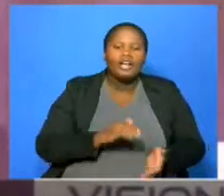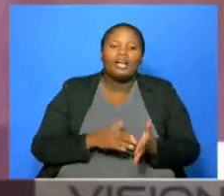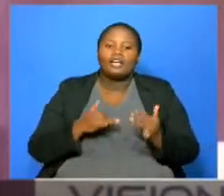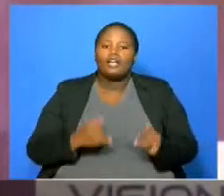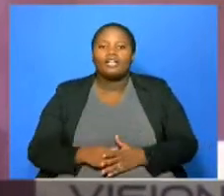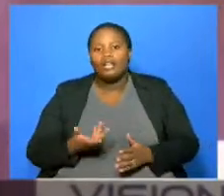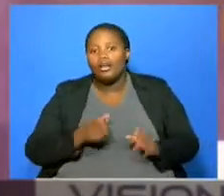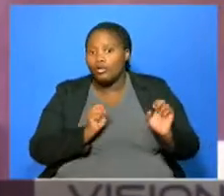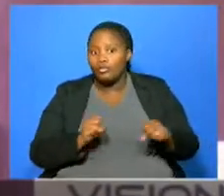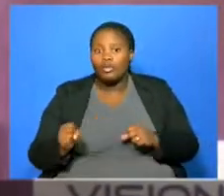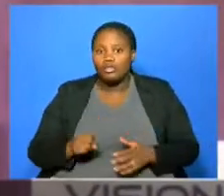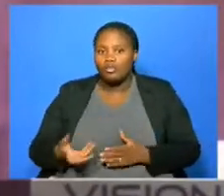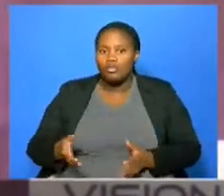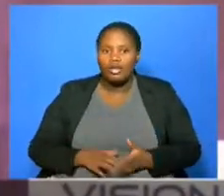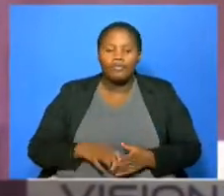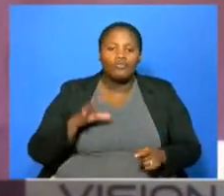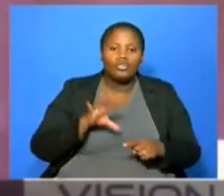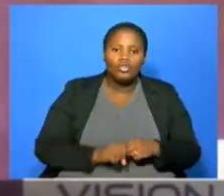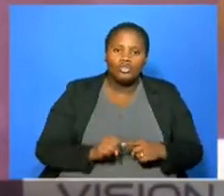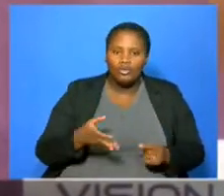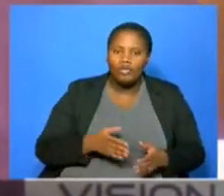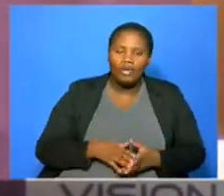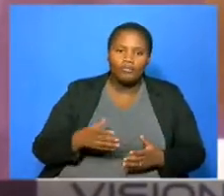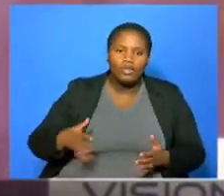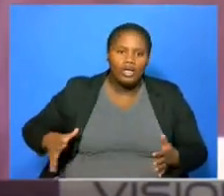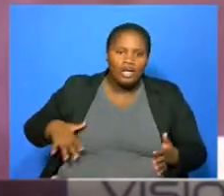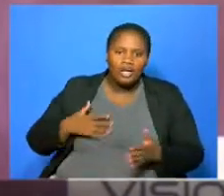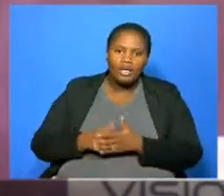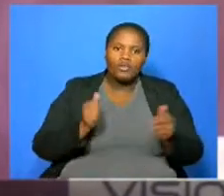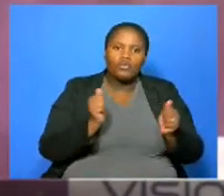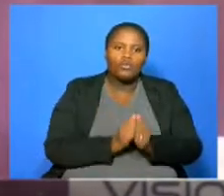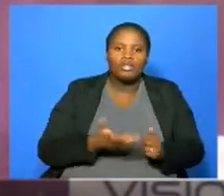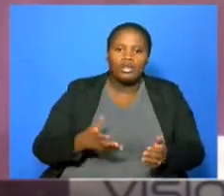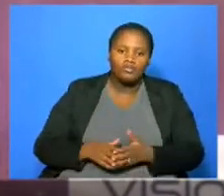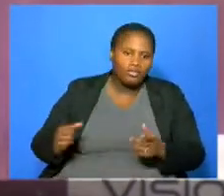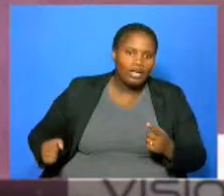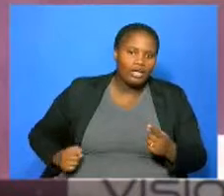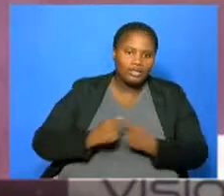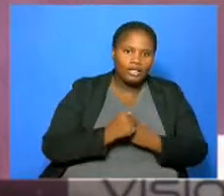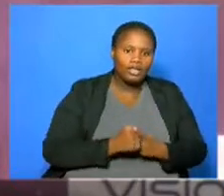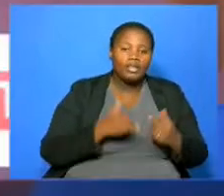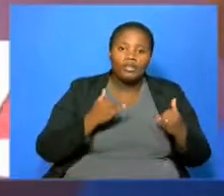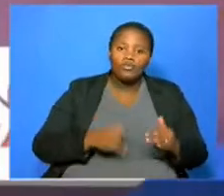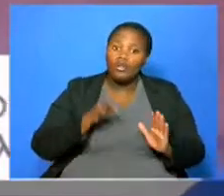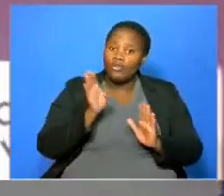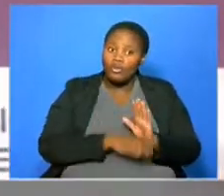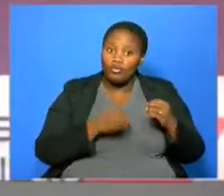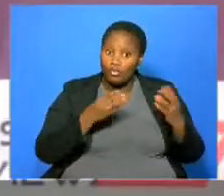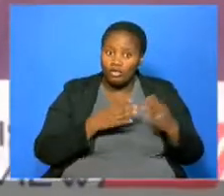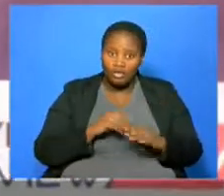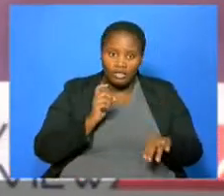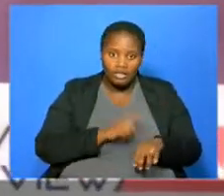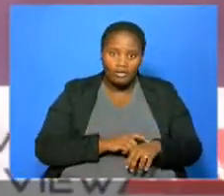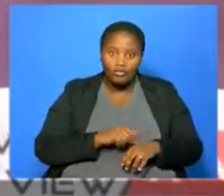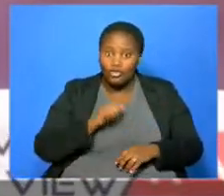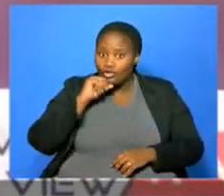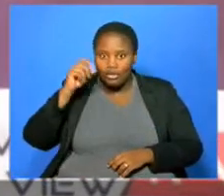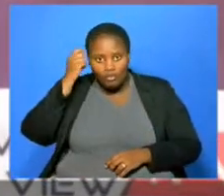we'll be able to catch them probably on counter-attacks. But we failed in numeral times.